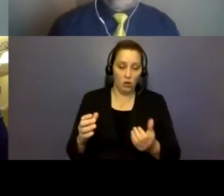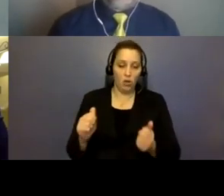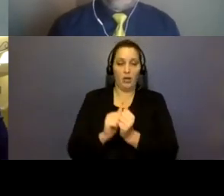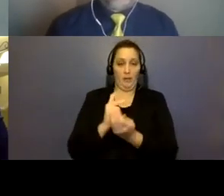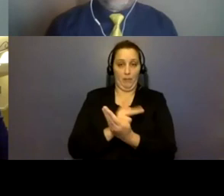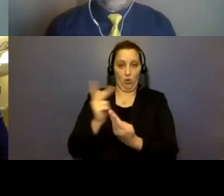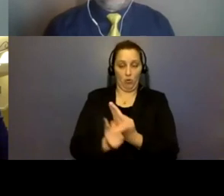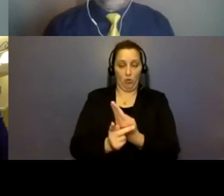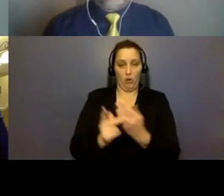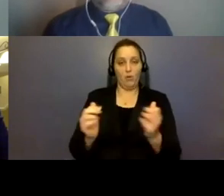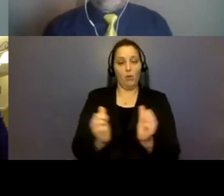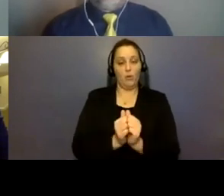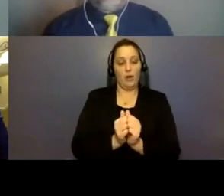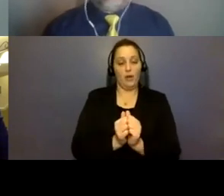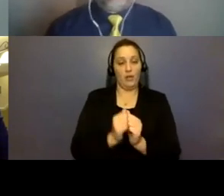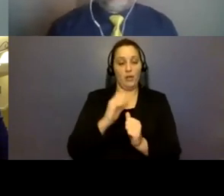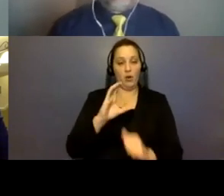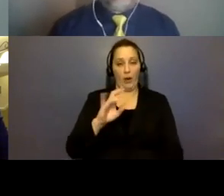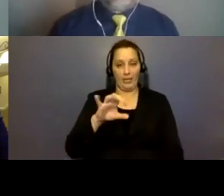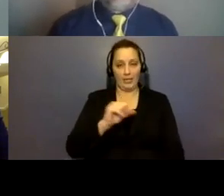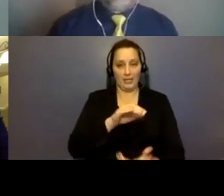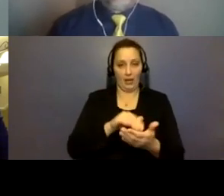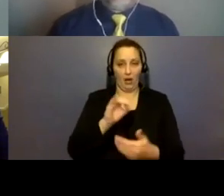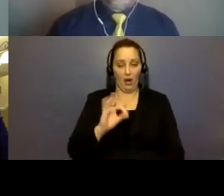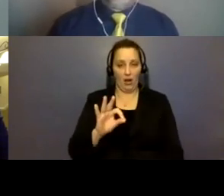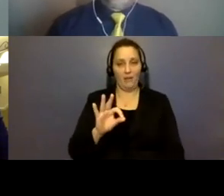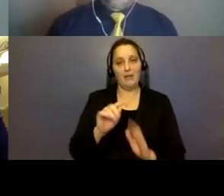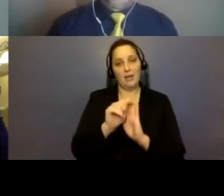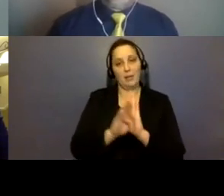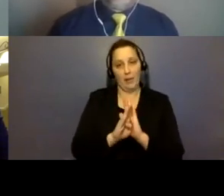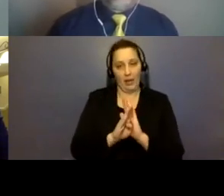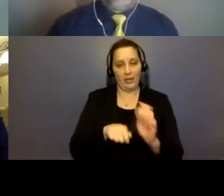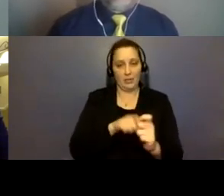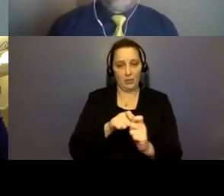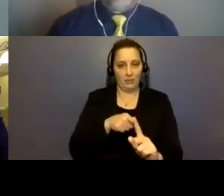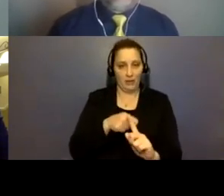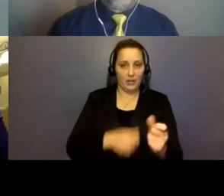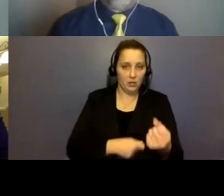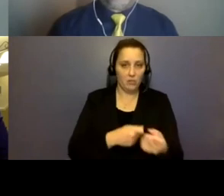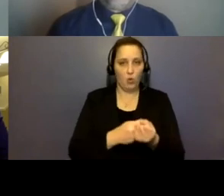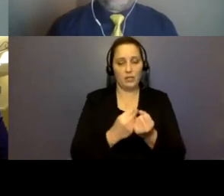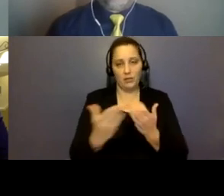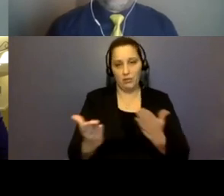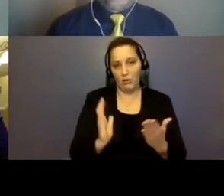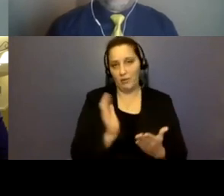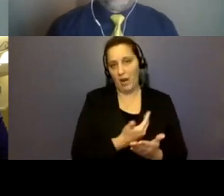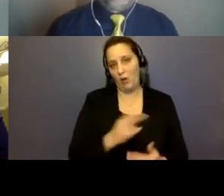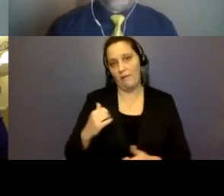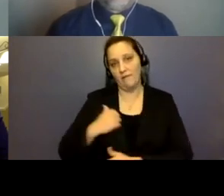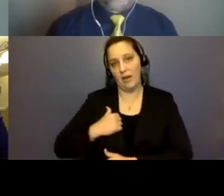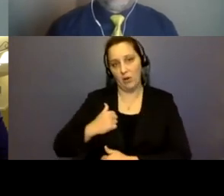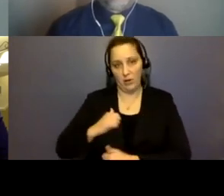program with the Crisis Center of Tampa Bay that specifically supports and serves our veteran